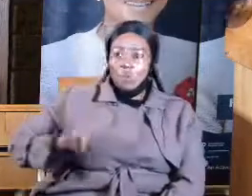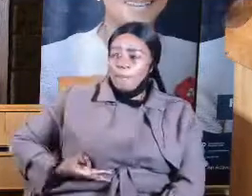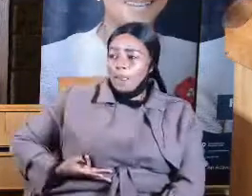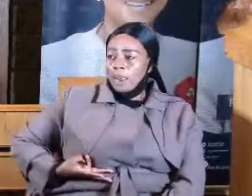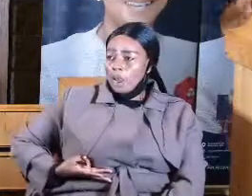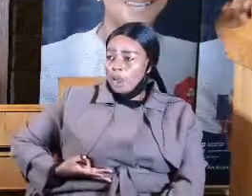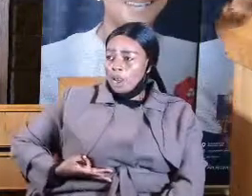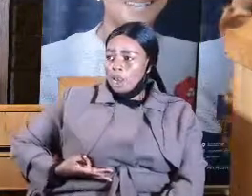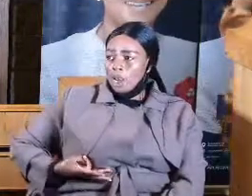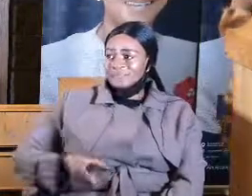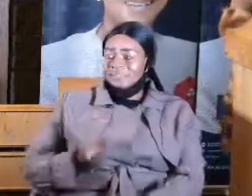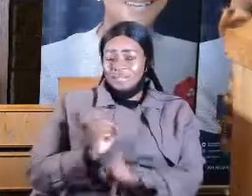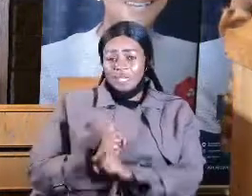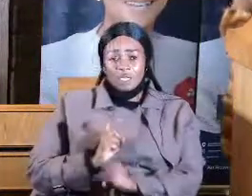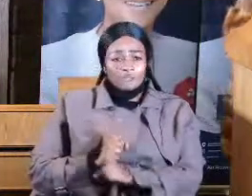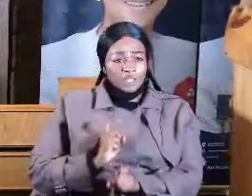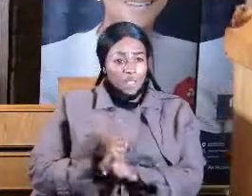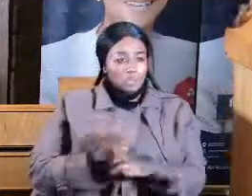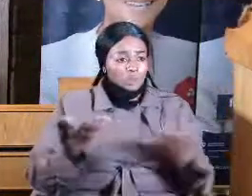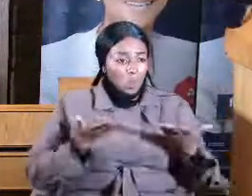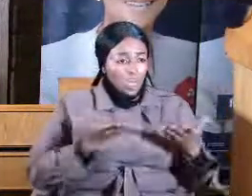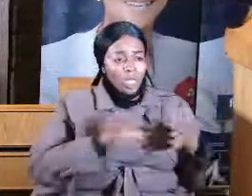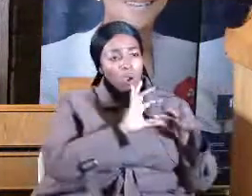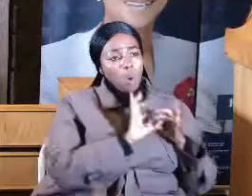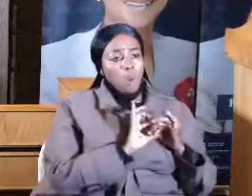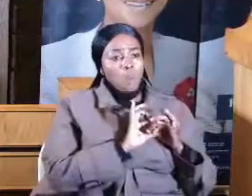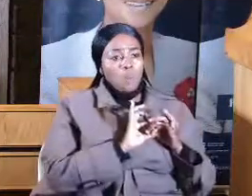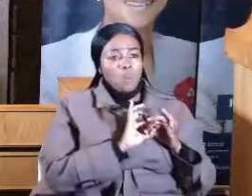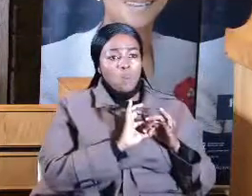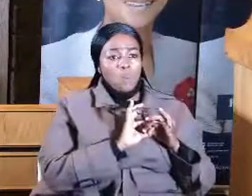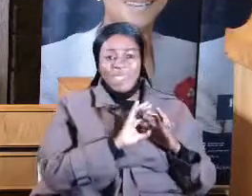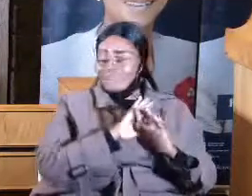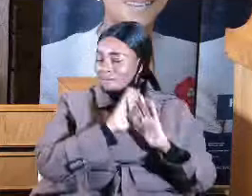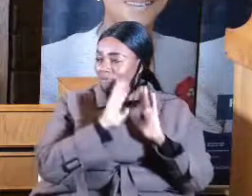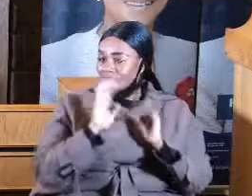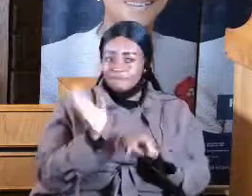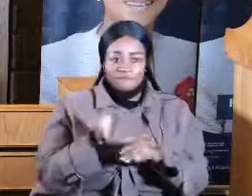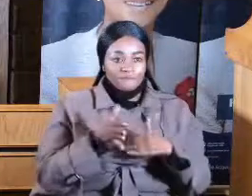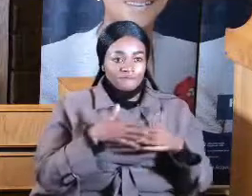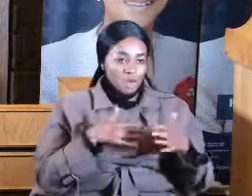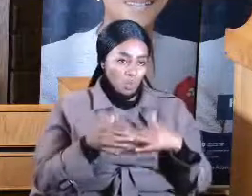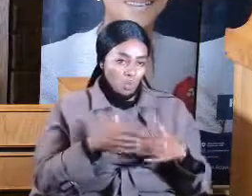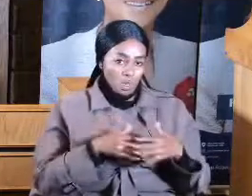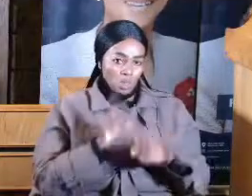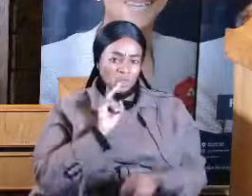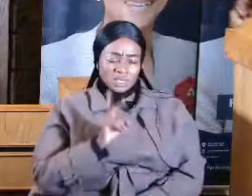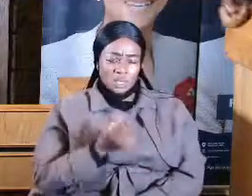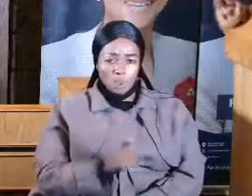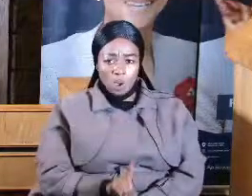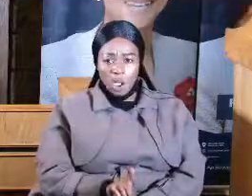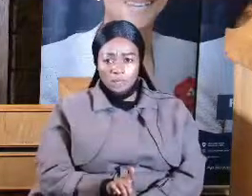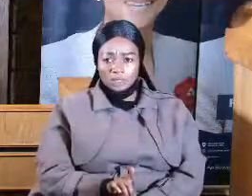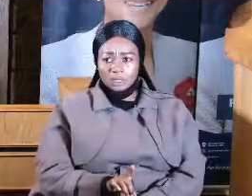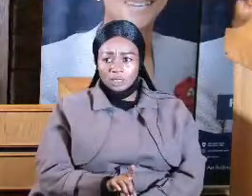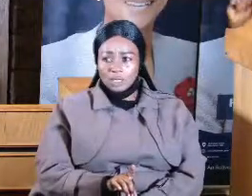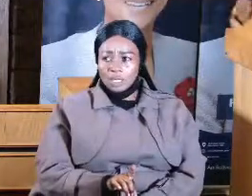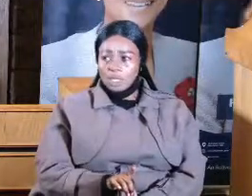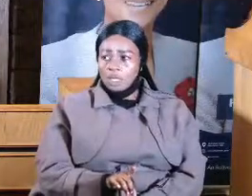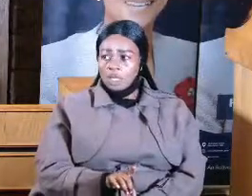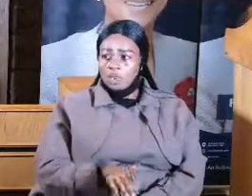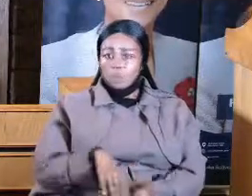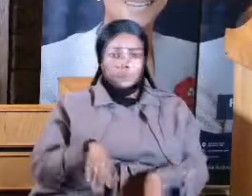they're facing difficulties at home and everywhere they are. And what do we see? We see patriarchy at